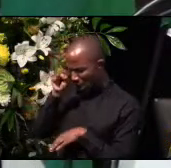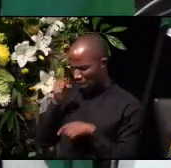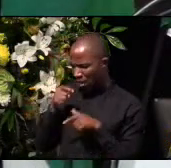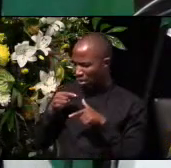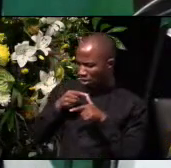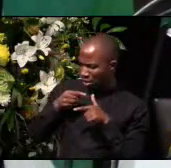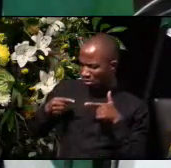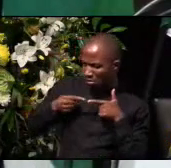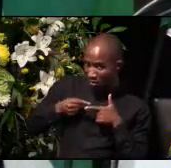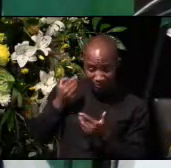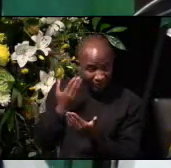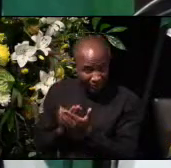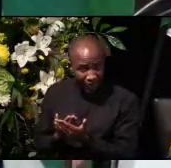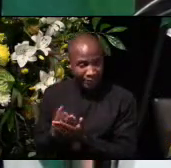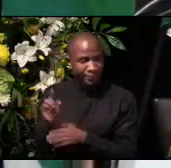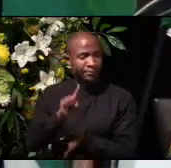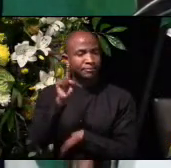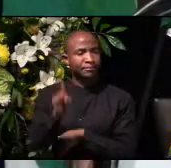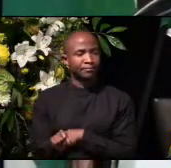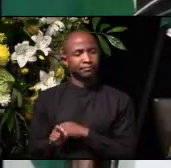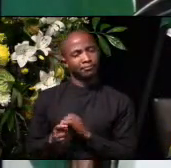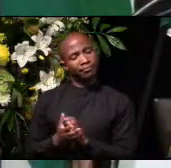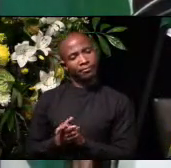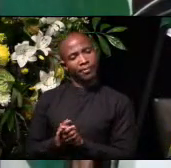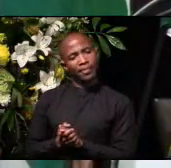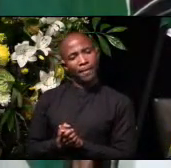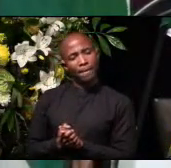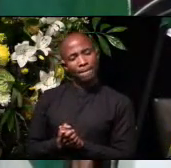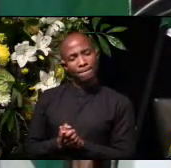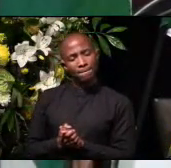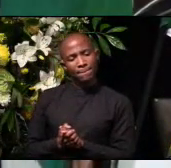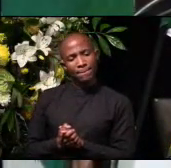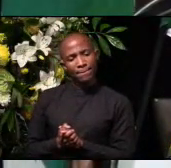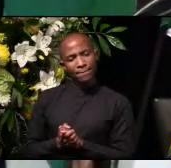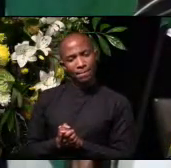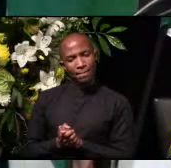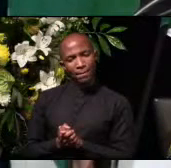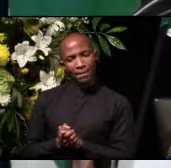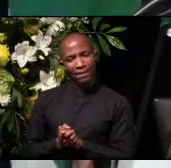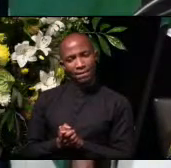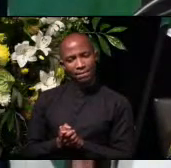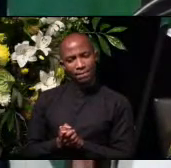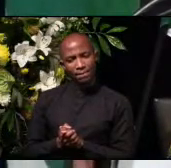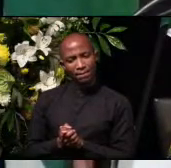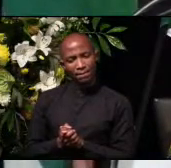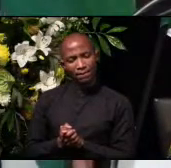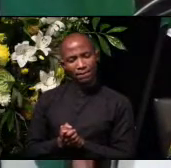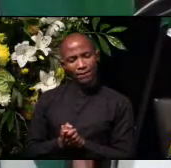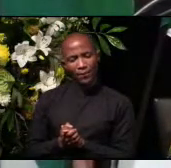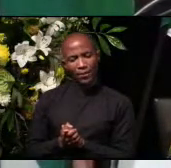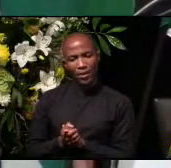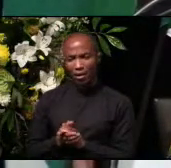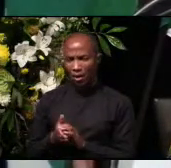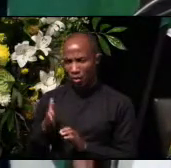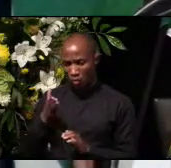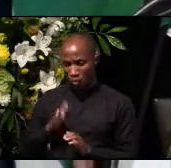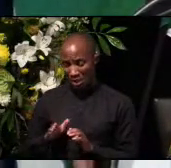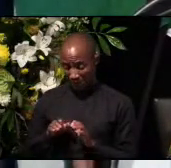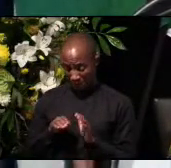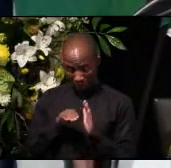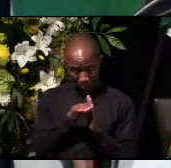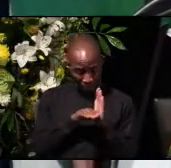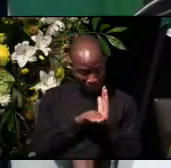program director I want to provoke you a little bit and ask you and the audience